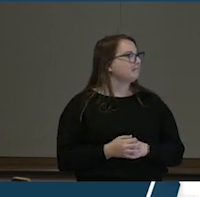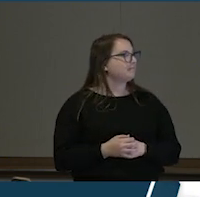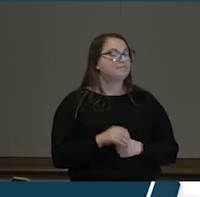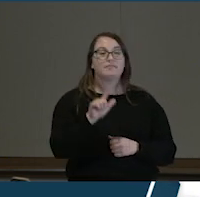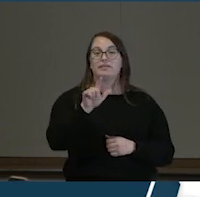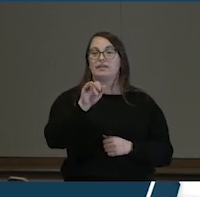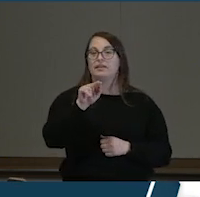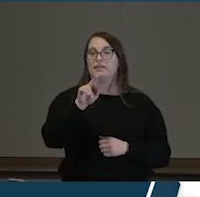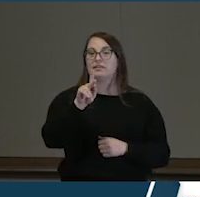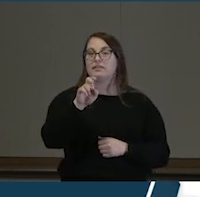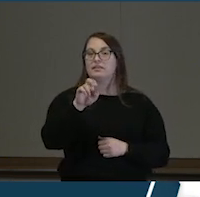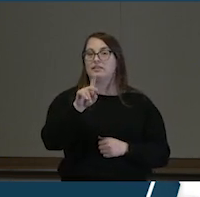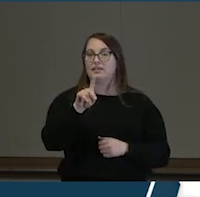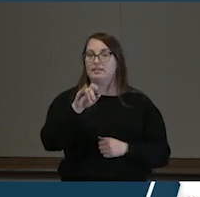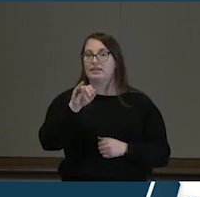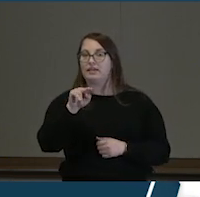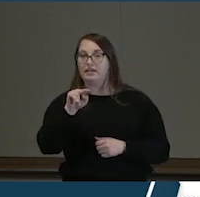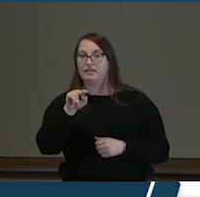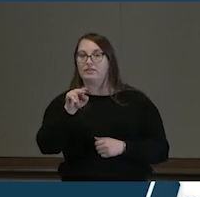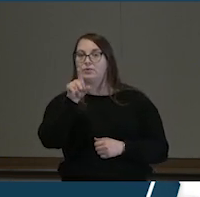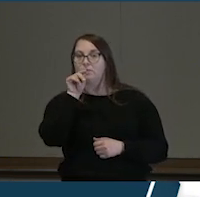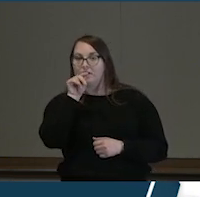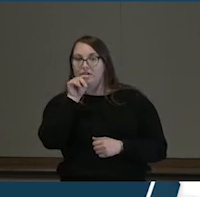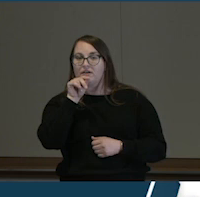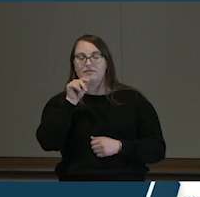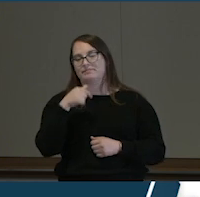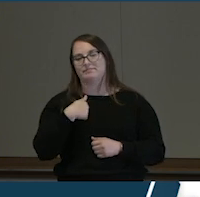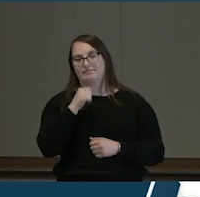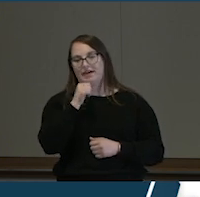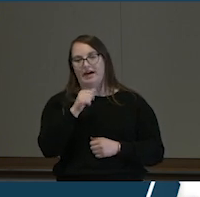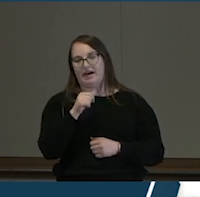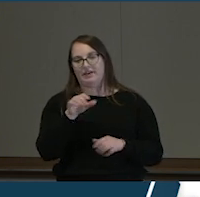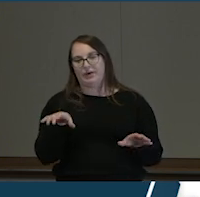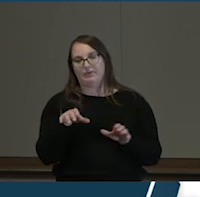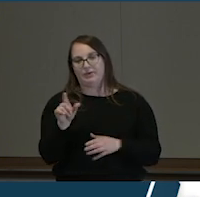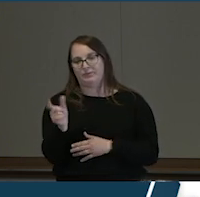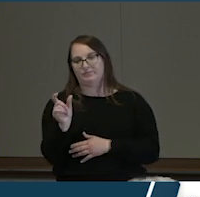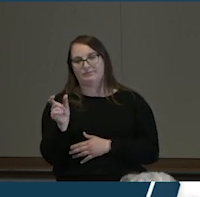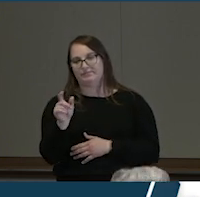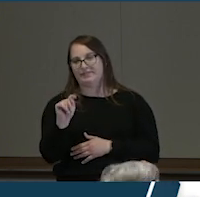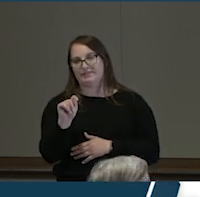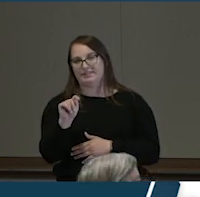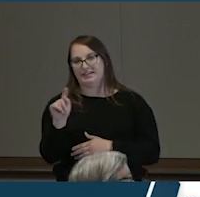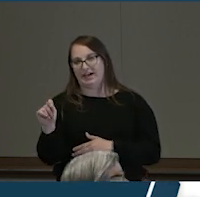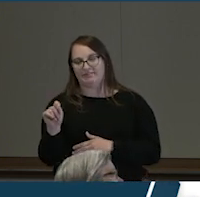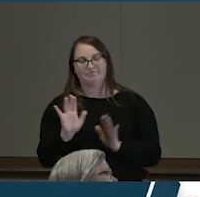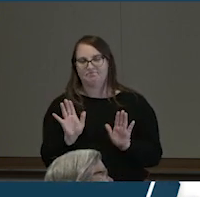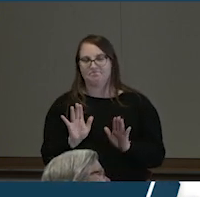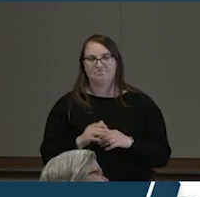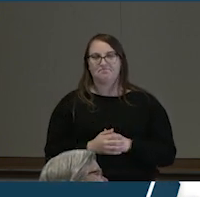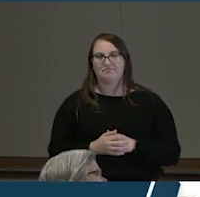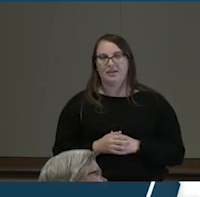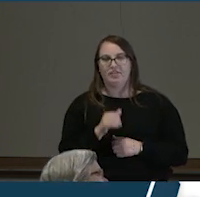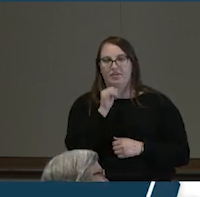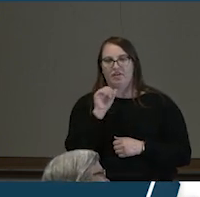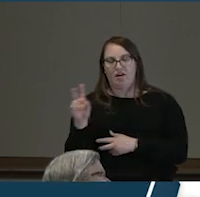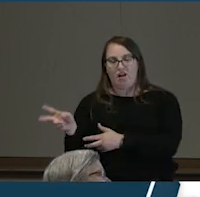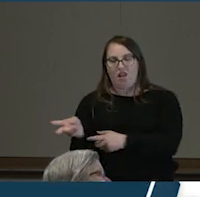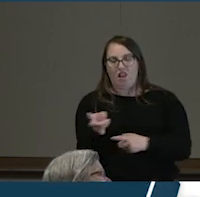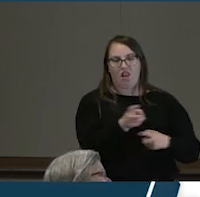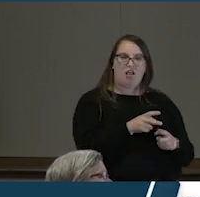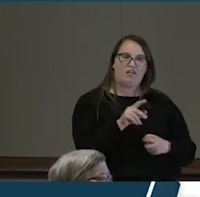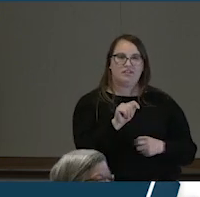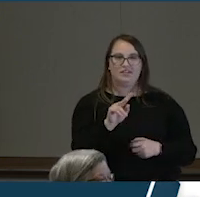Twitter. I don't do TikTok. Not a TikToker. They're not dragging me into TikTok. It doesn't